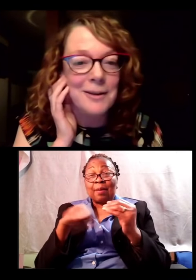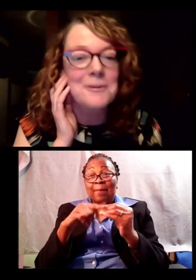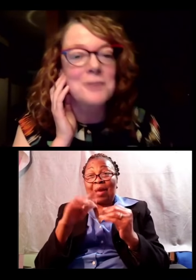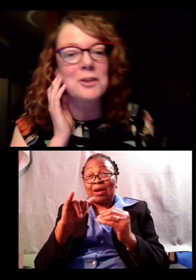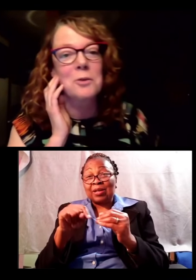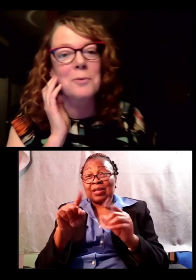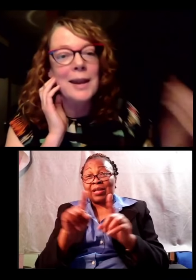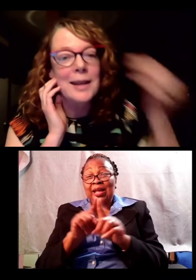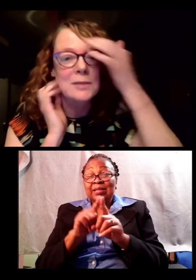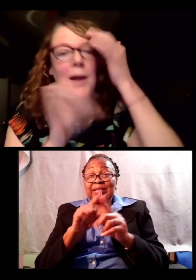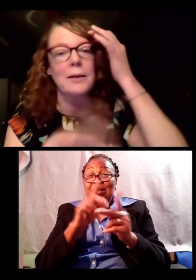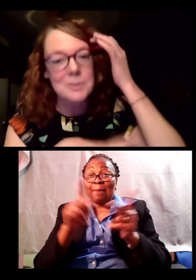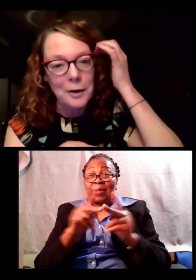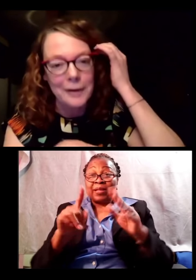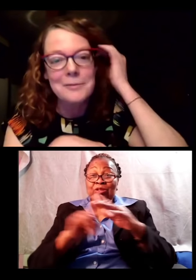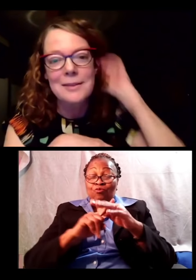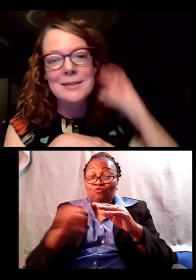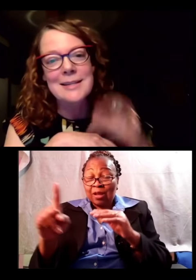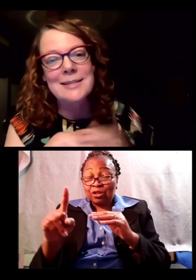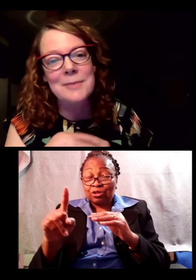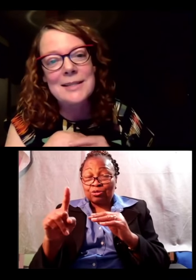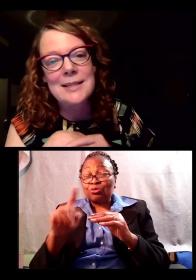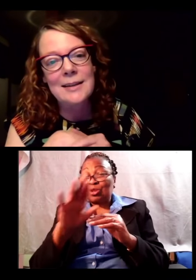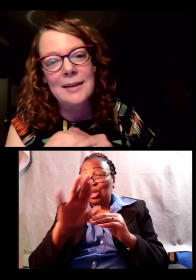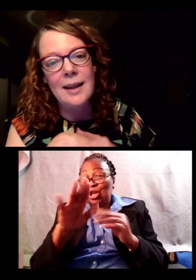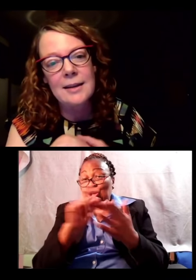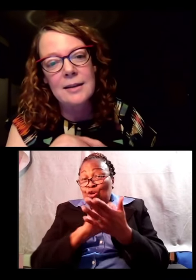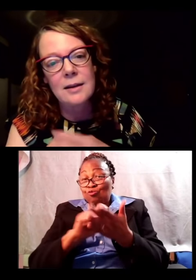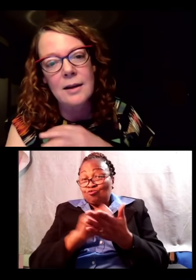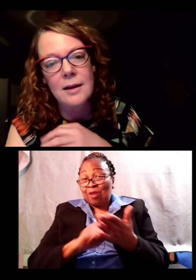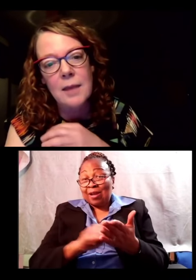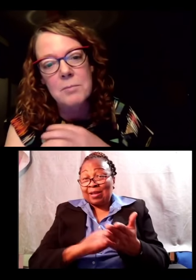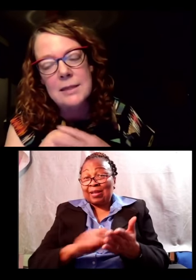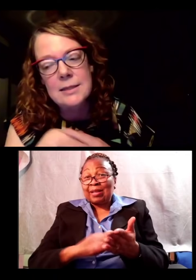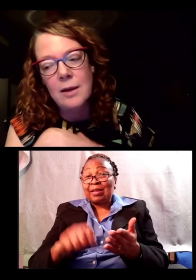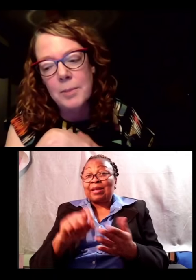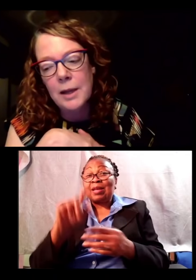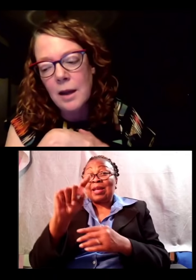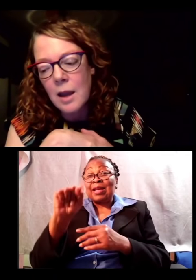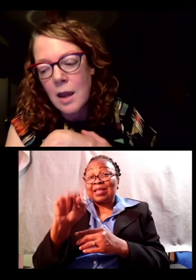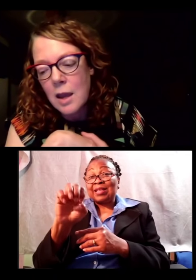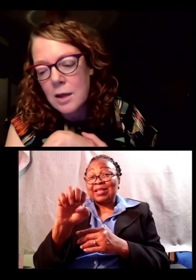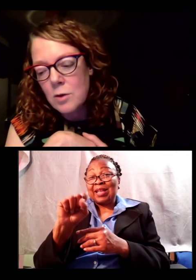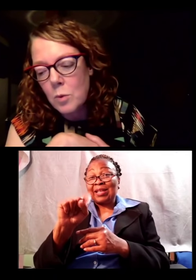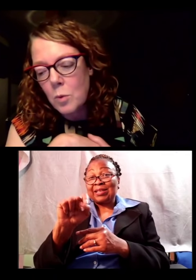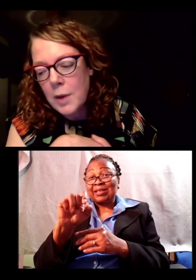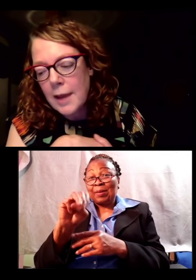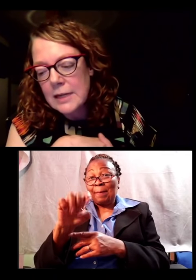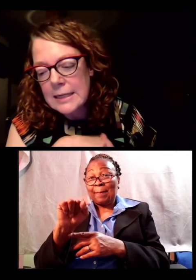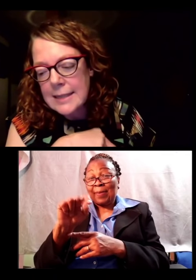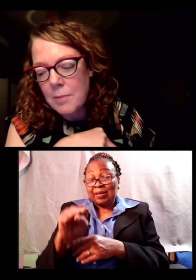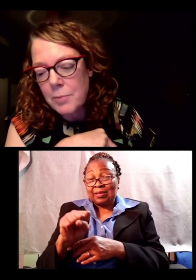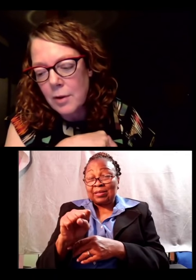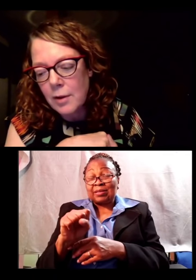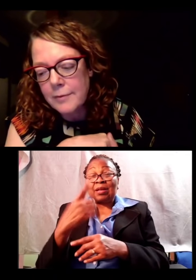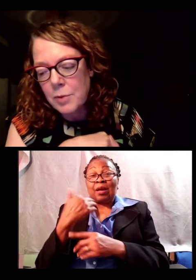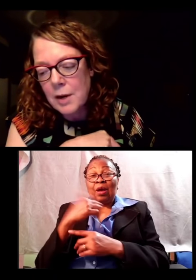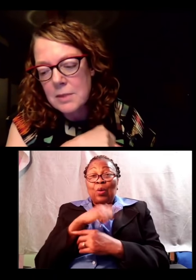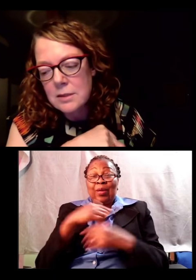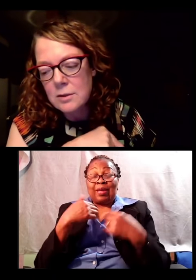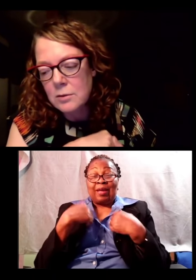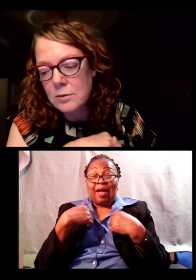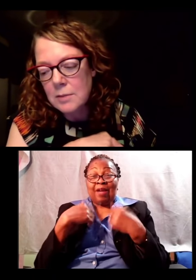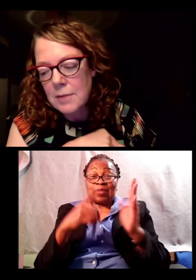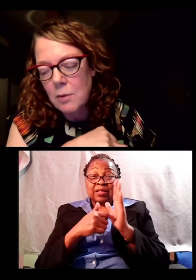place of refuge in your writing as well, sort of, in the Testaments and in Handmaid's Tale. But, you know, we have an example of a